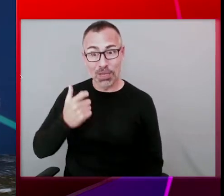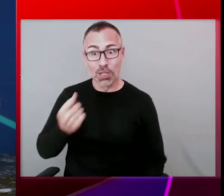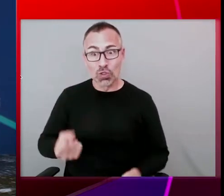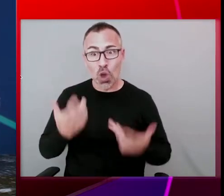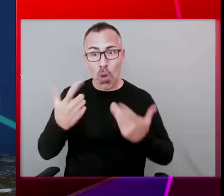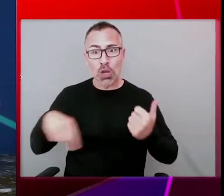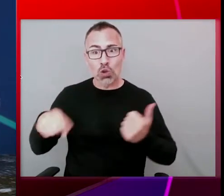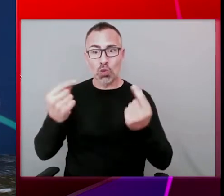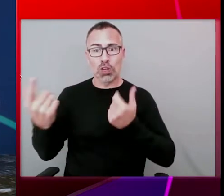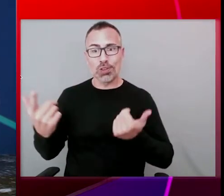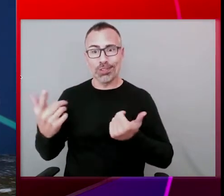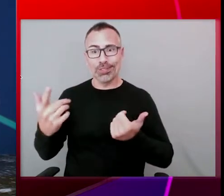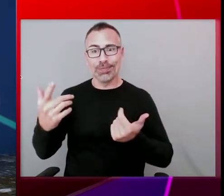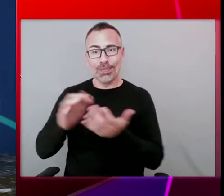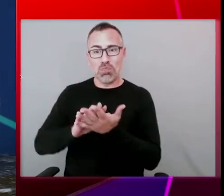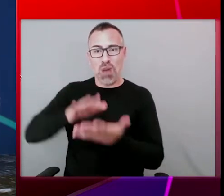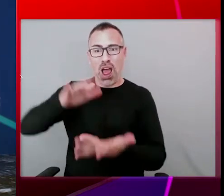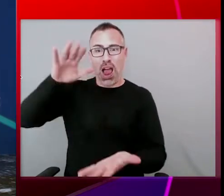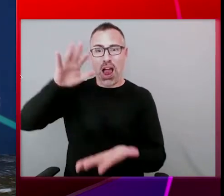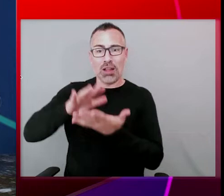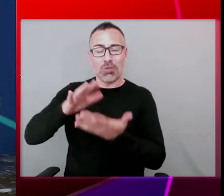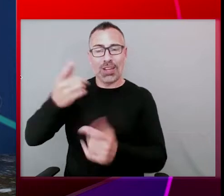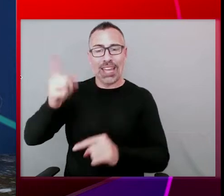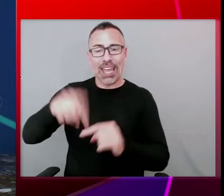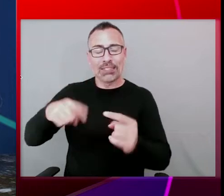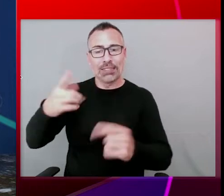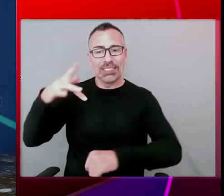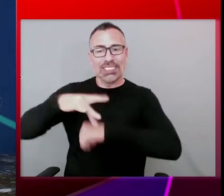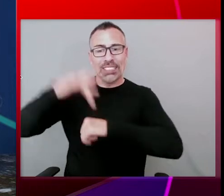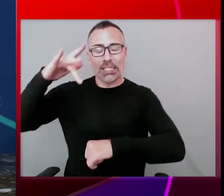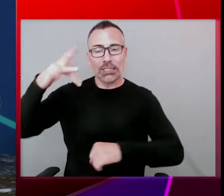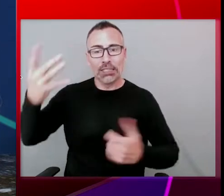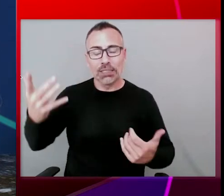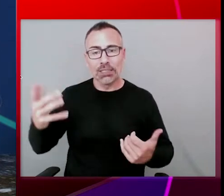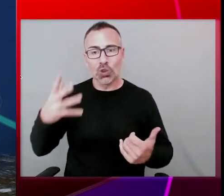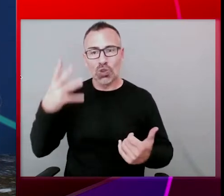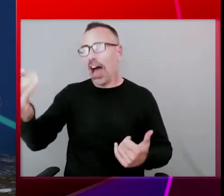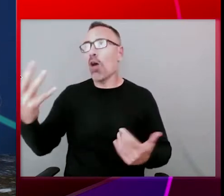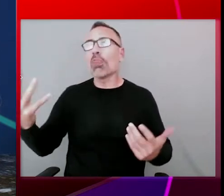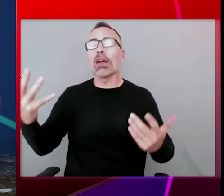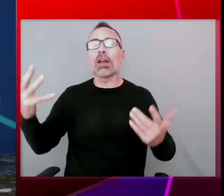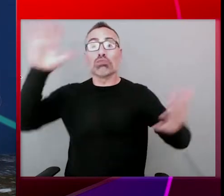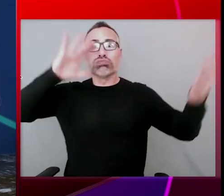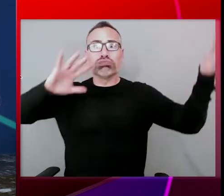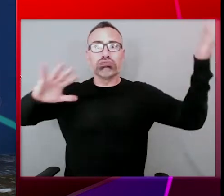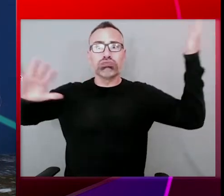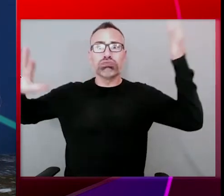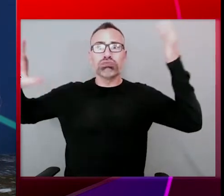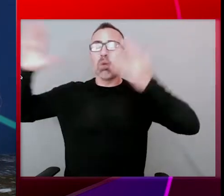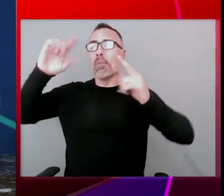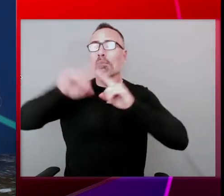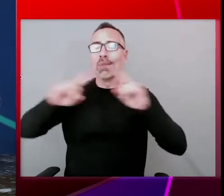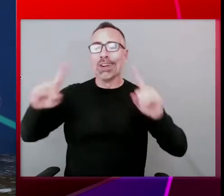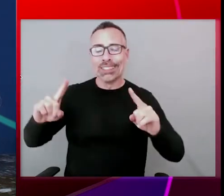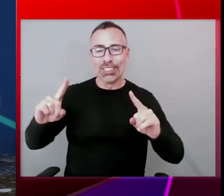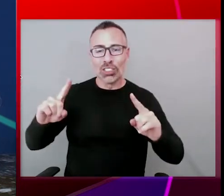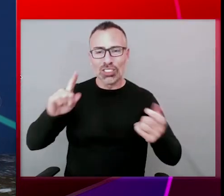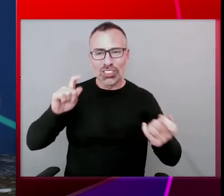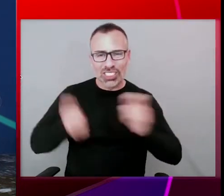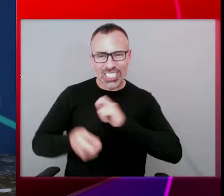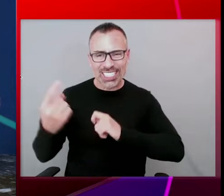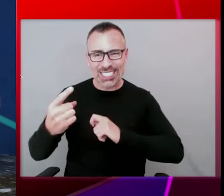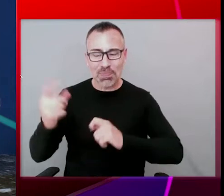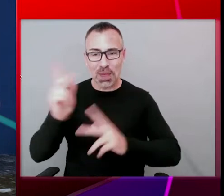It's ethereal, it's out there somewhere. And to turn it into something that captures people's attention, it's interactive,